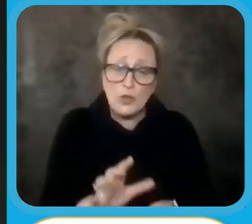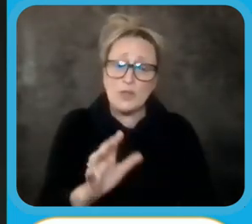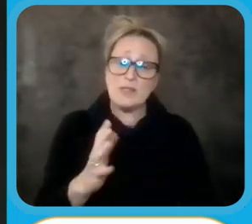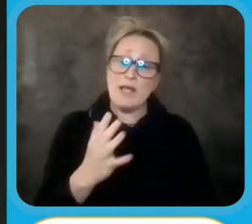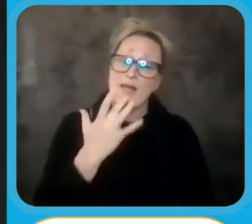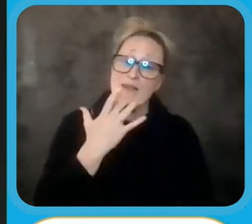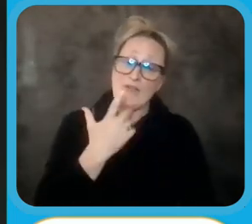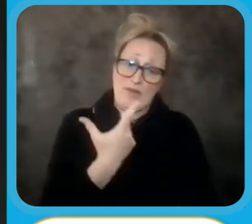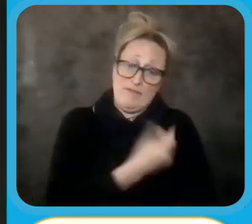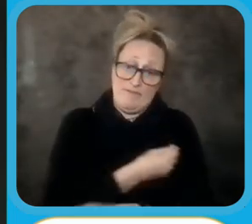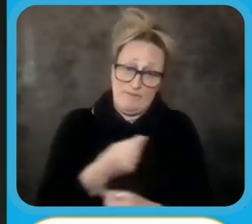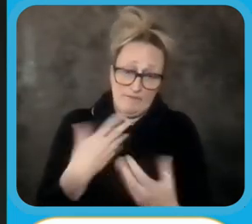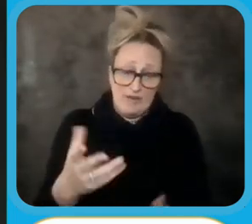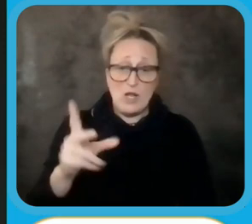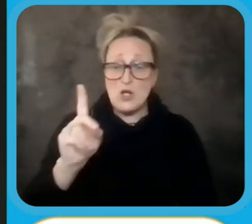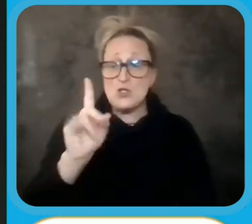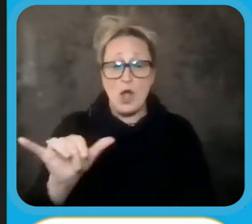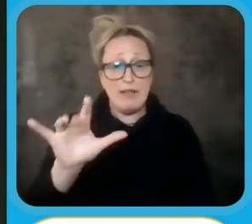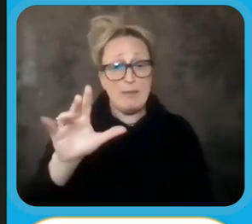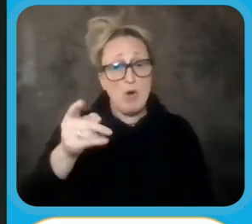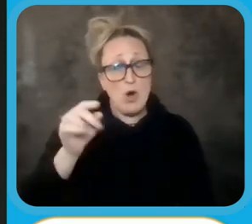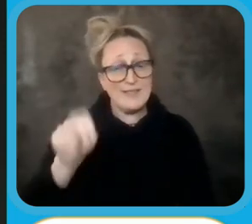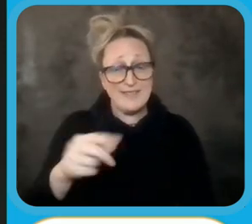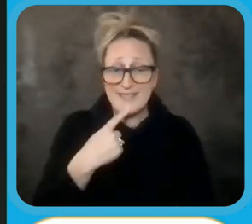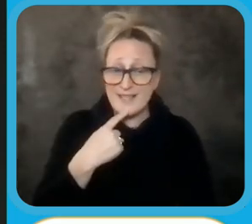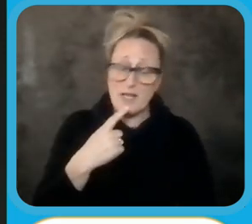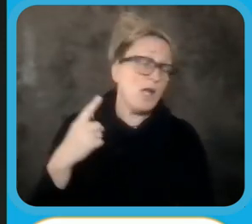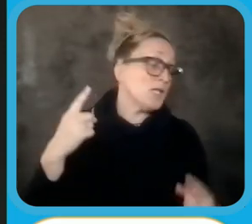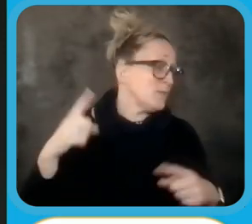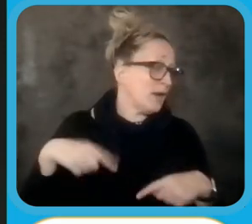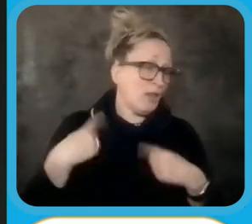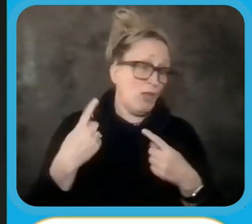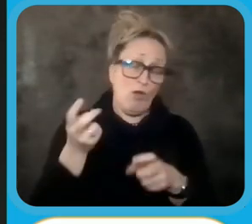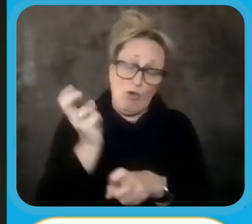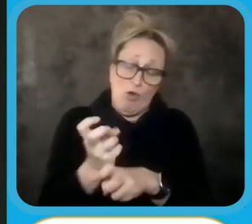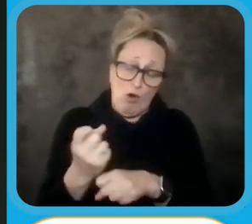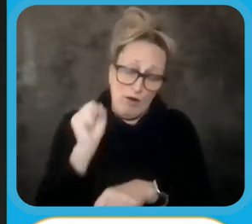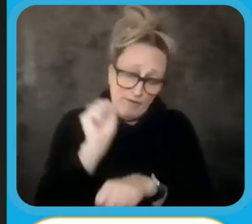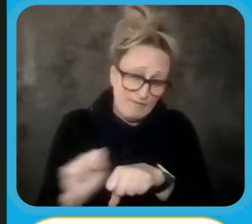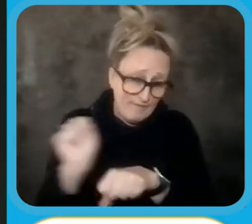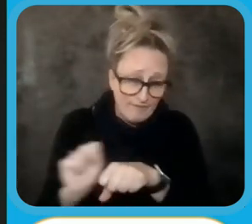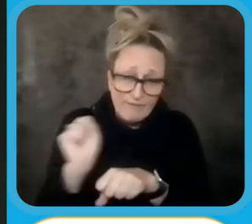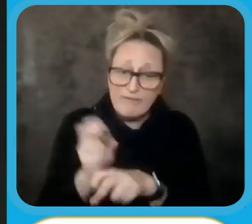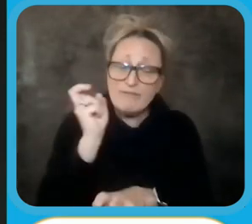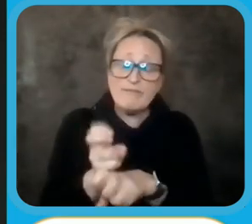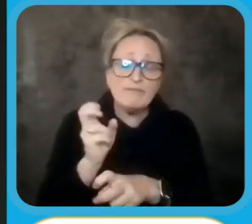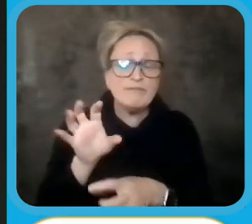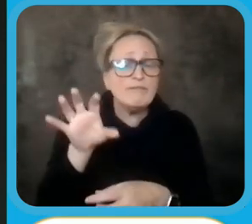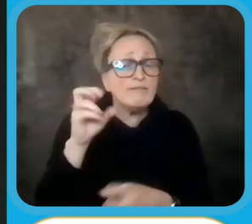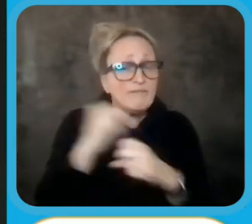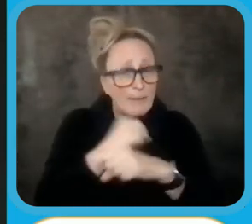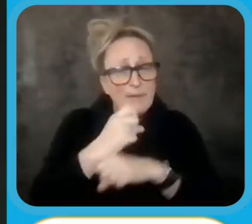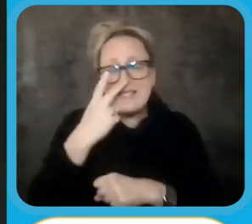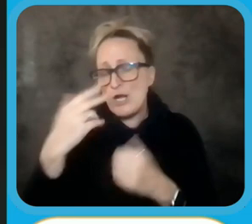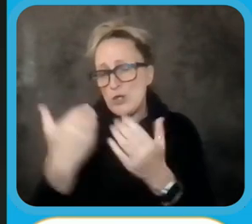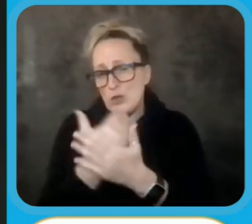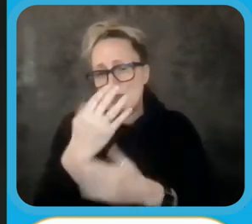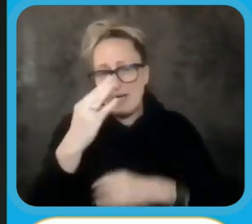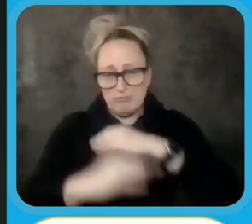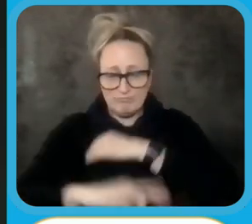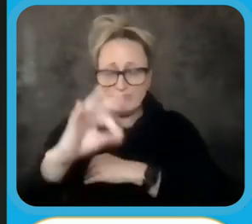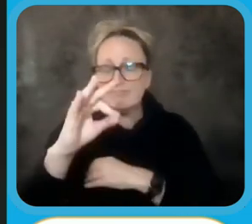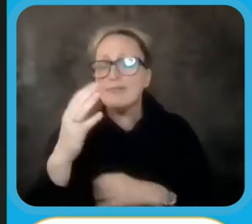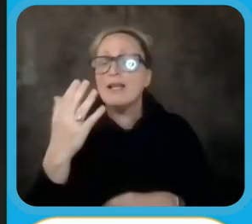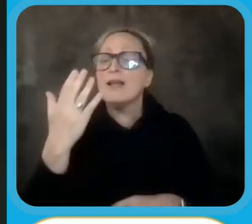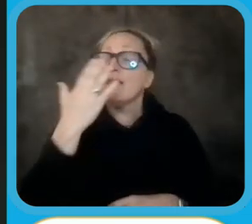vaccine funder, Dolly Parton, says, it's been a long, hard fight, but I see a brand new day dawning. Thank you.